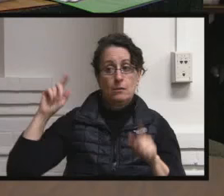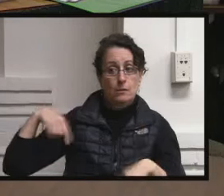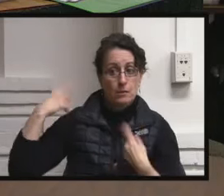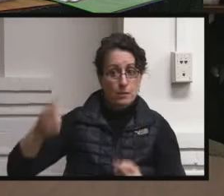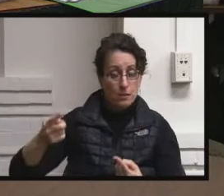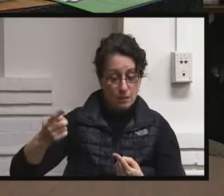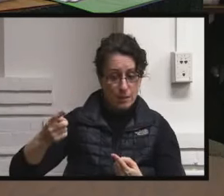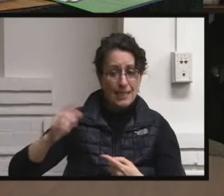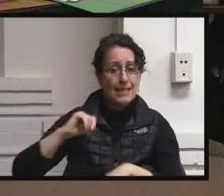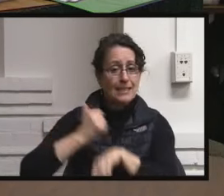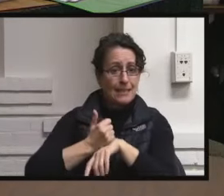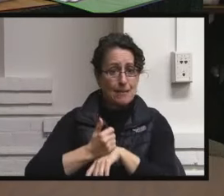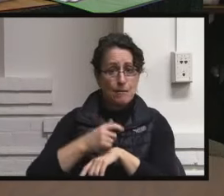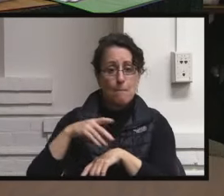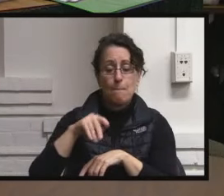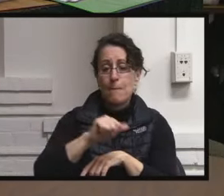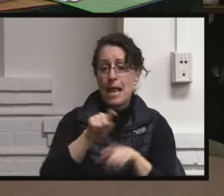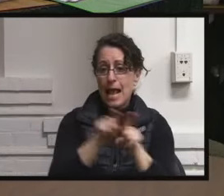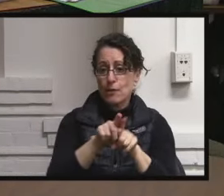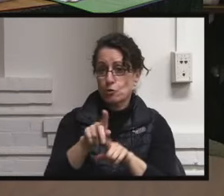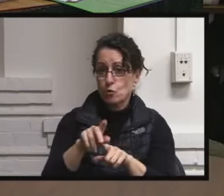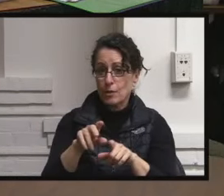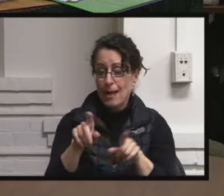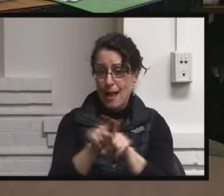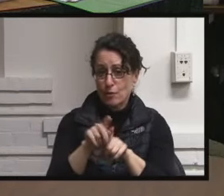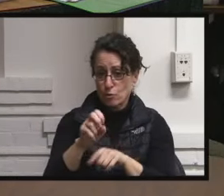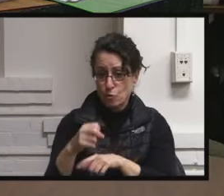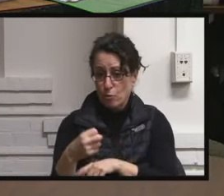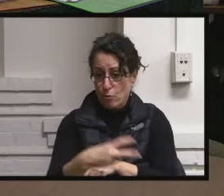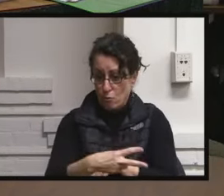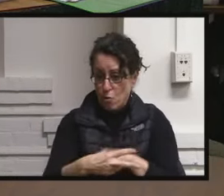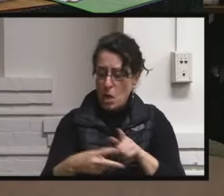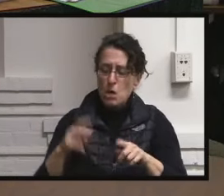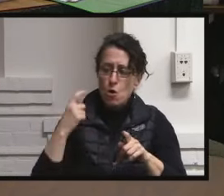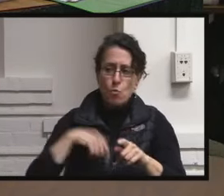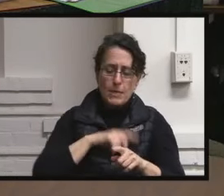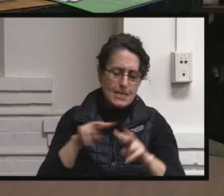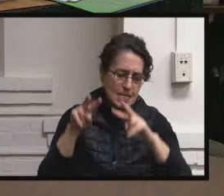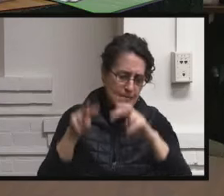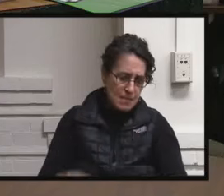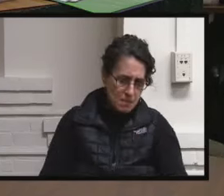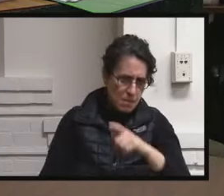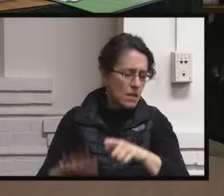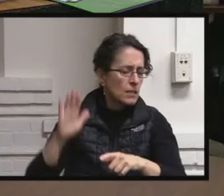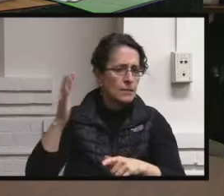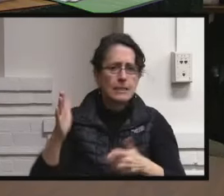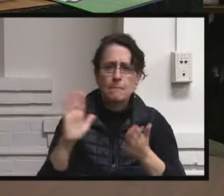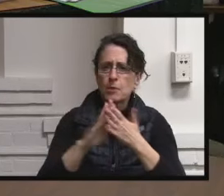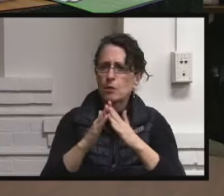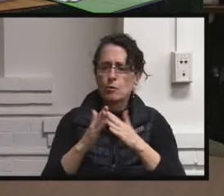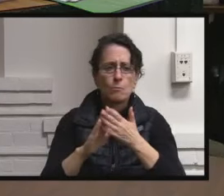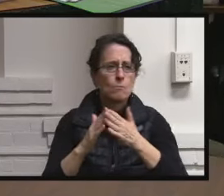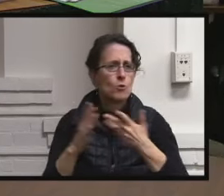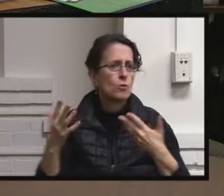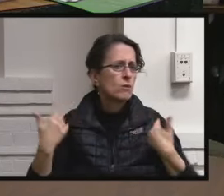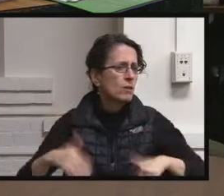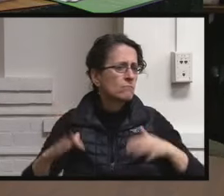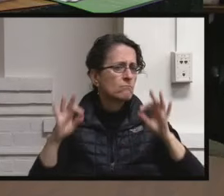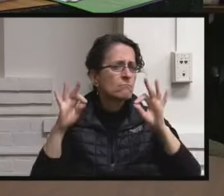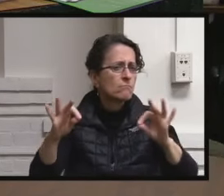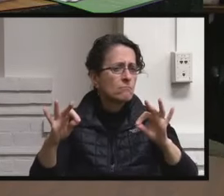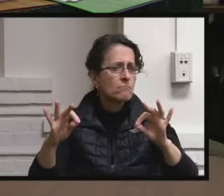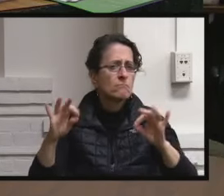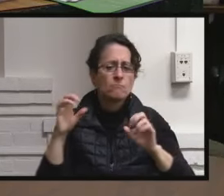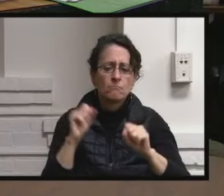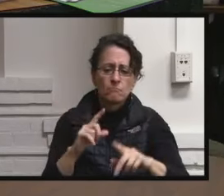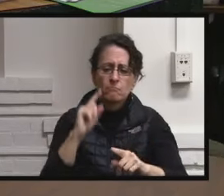of pay-as-you-throw. So already, because of the requirements of the